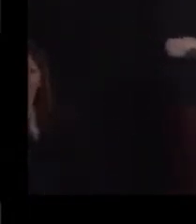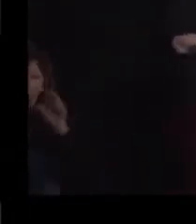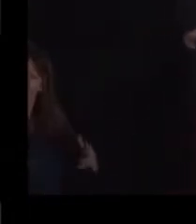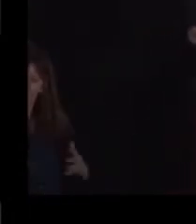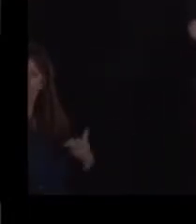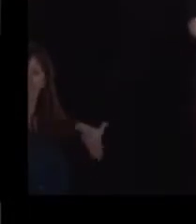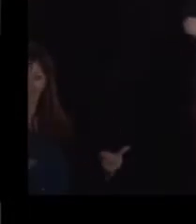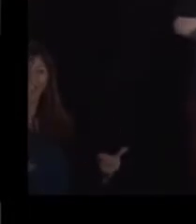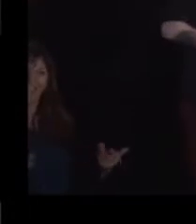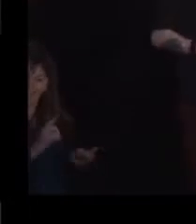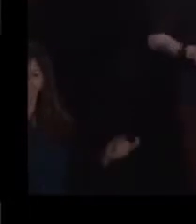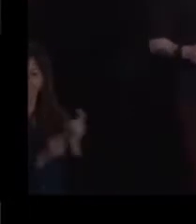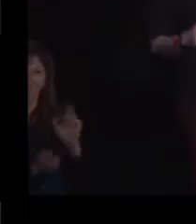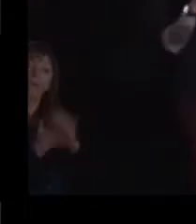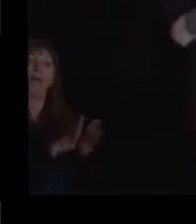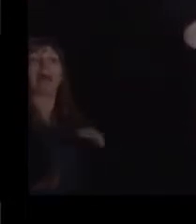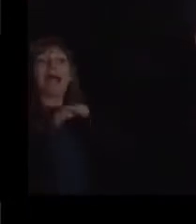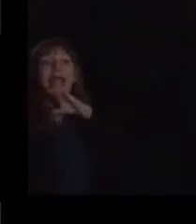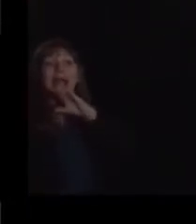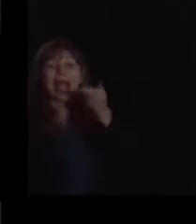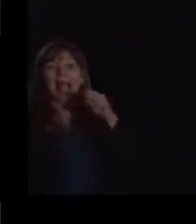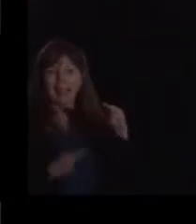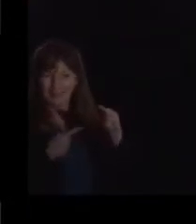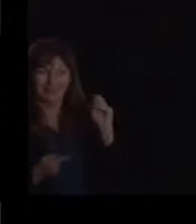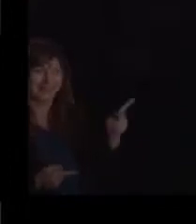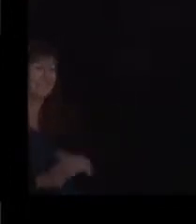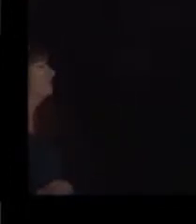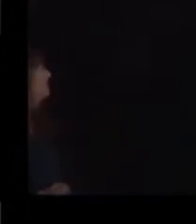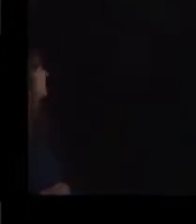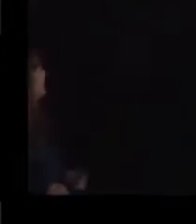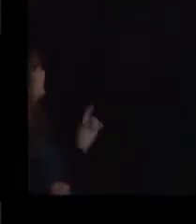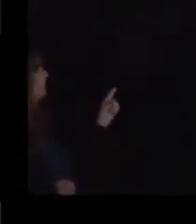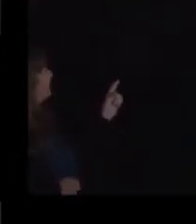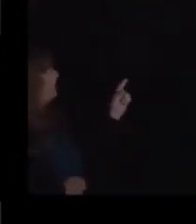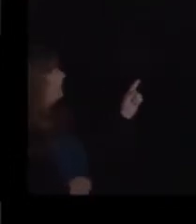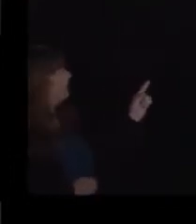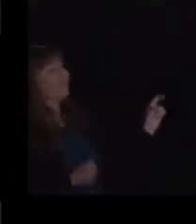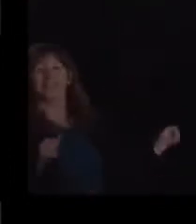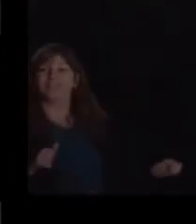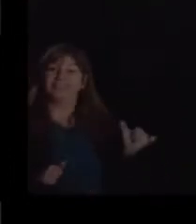into a ham pineapple, of course. The other one is,